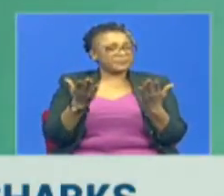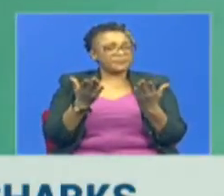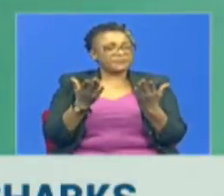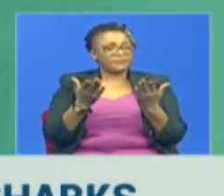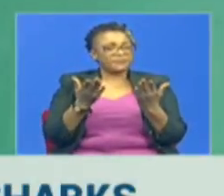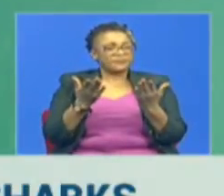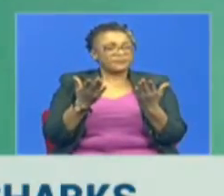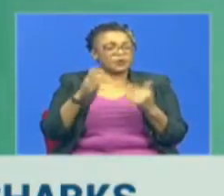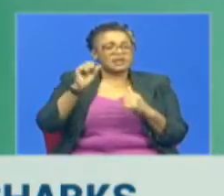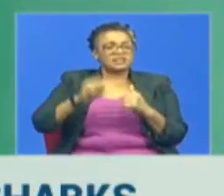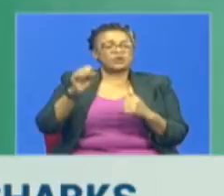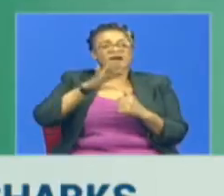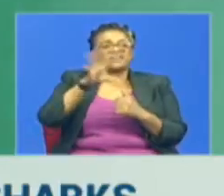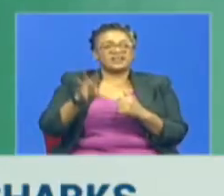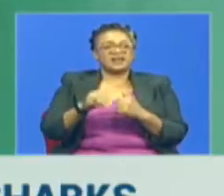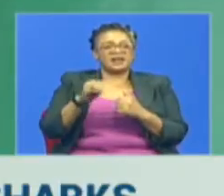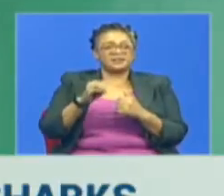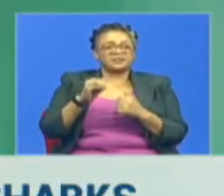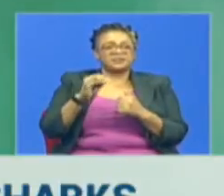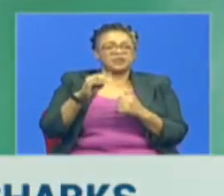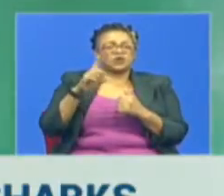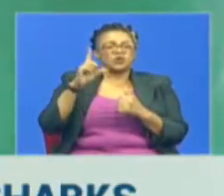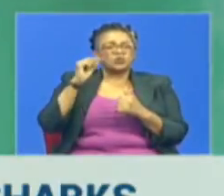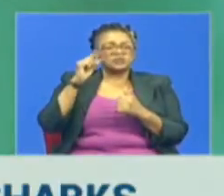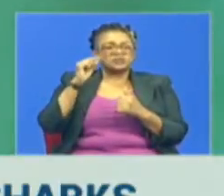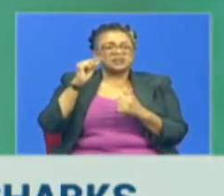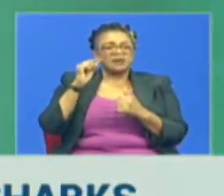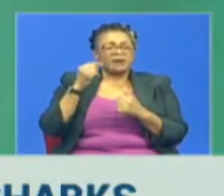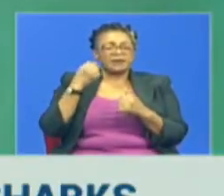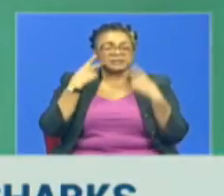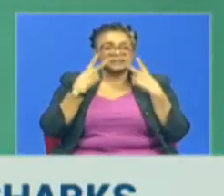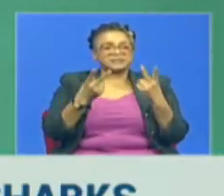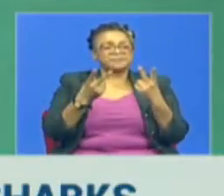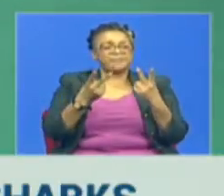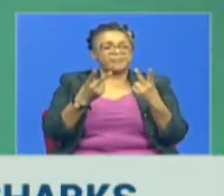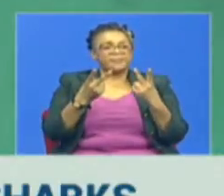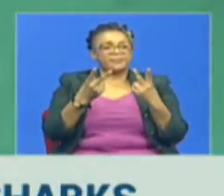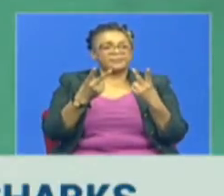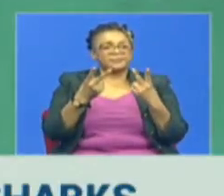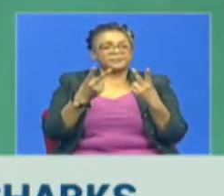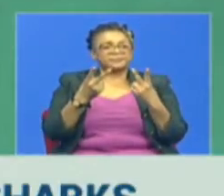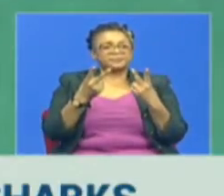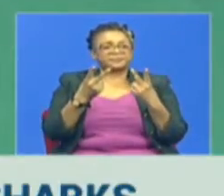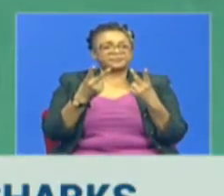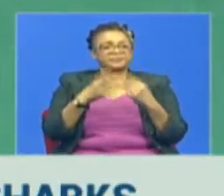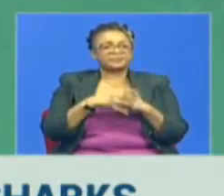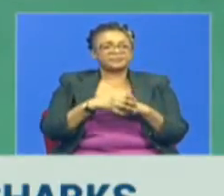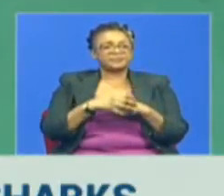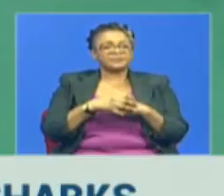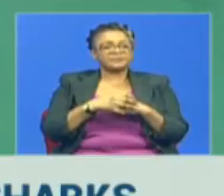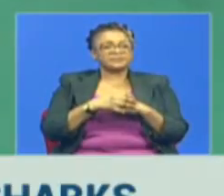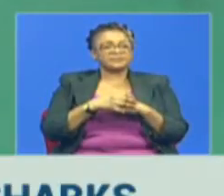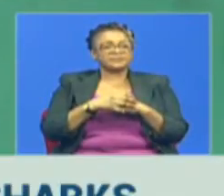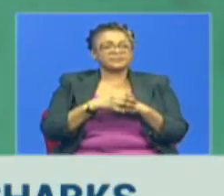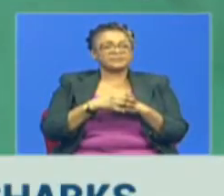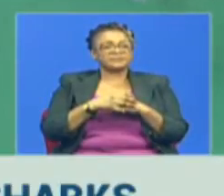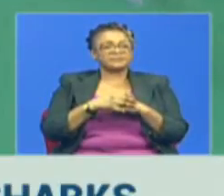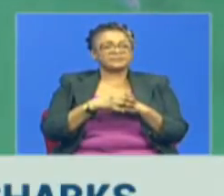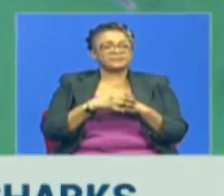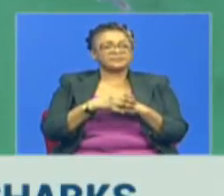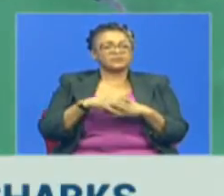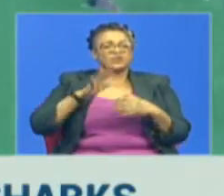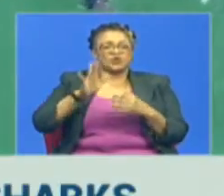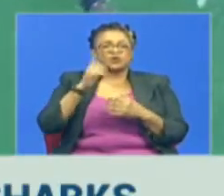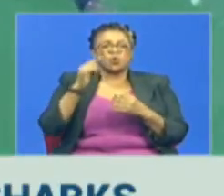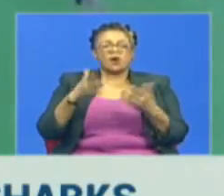South Africa's coastline. Have a look at these surfers who were out